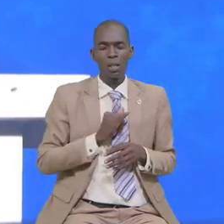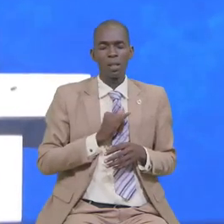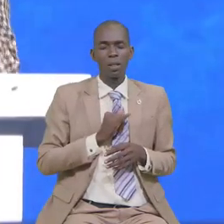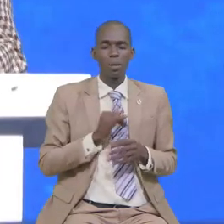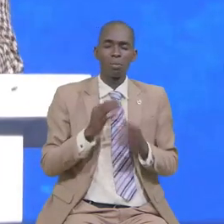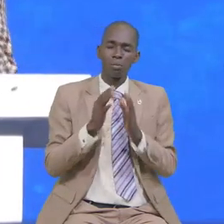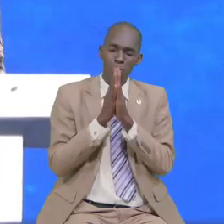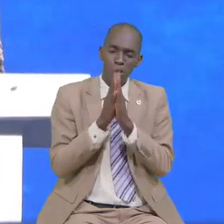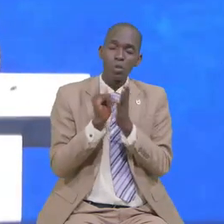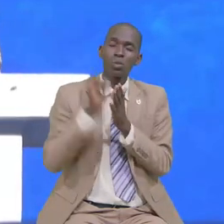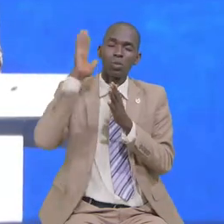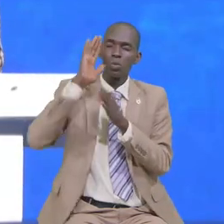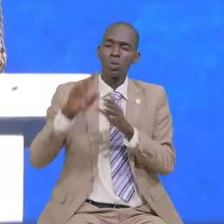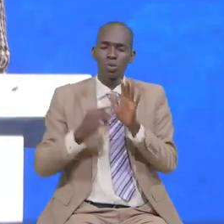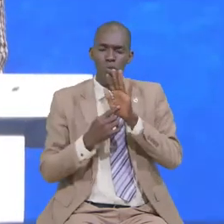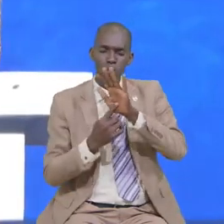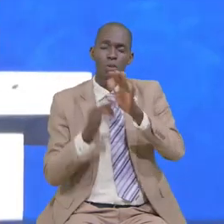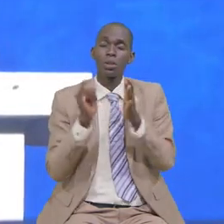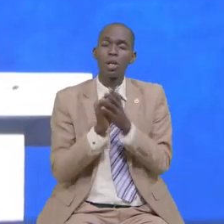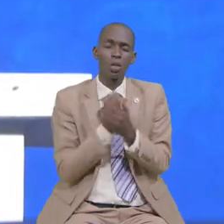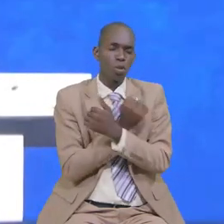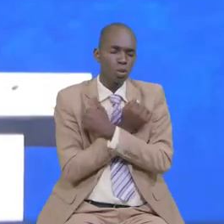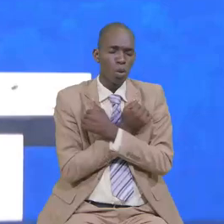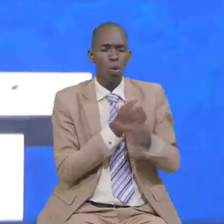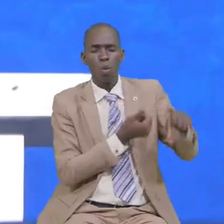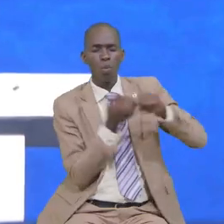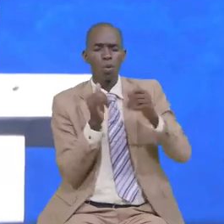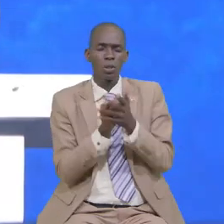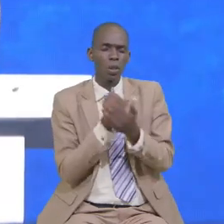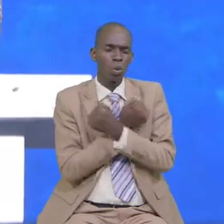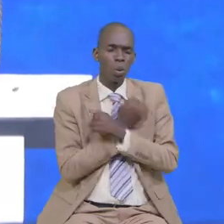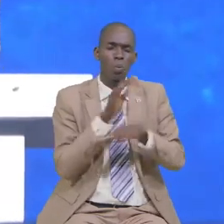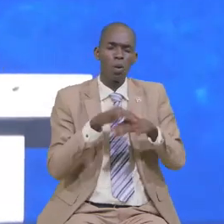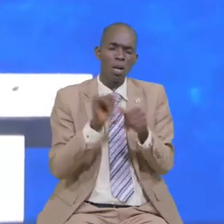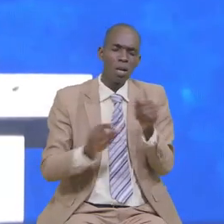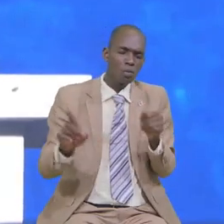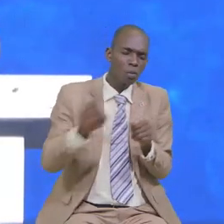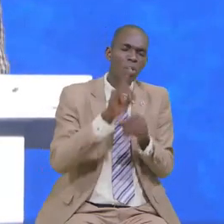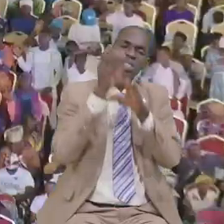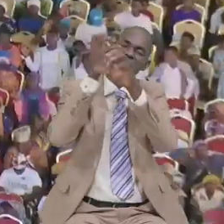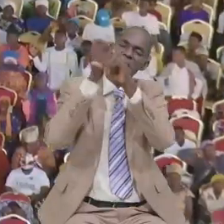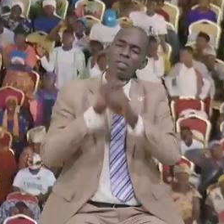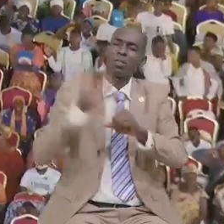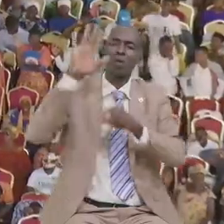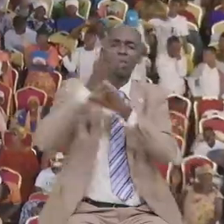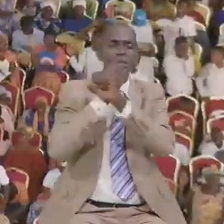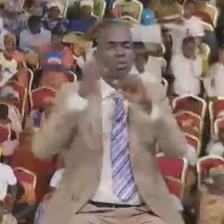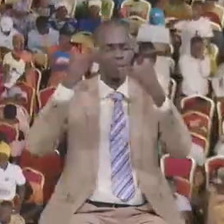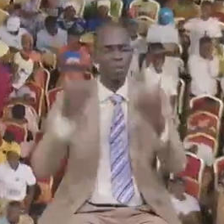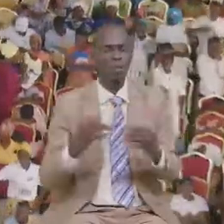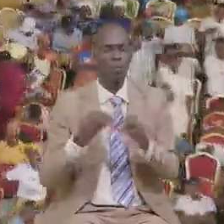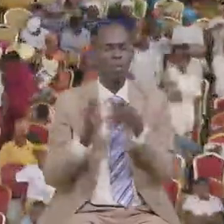love upon everyone receiving your salvation now in Jesus' name.